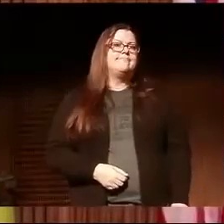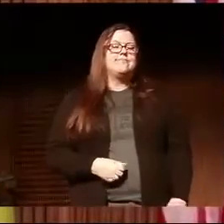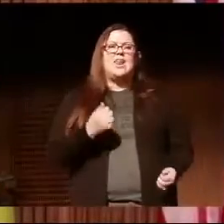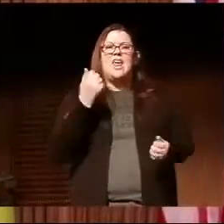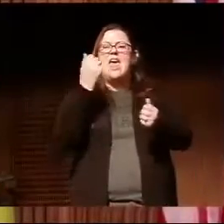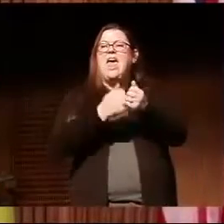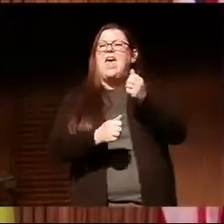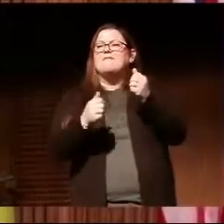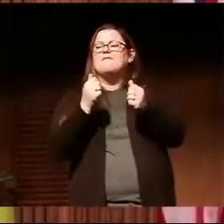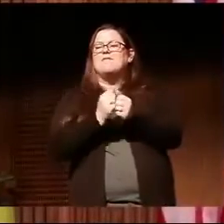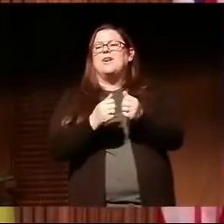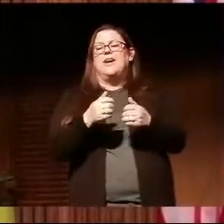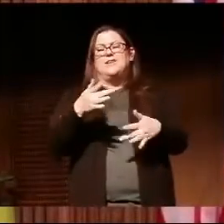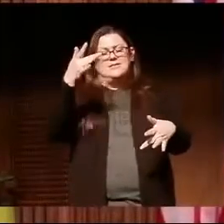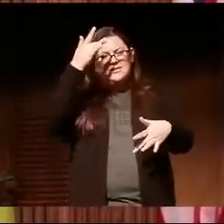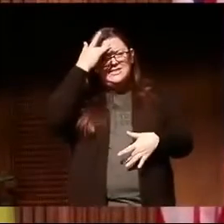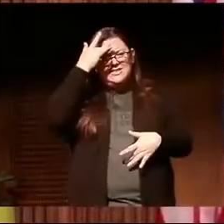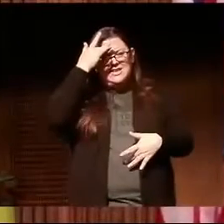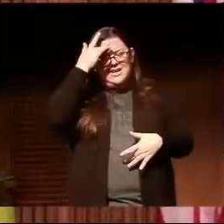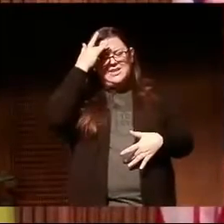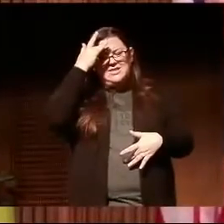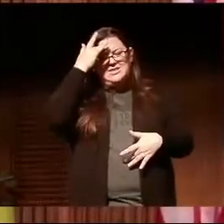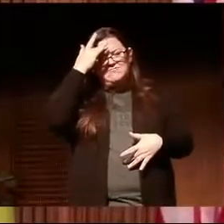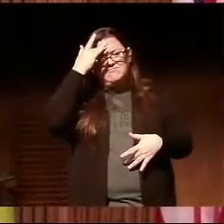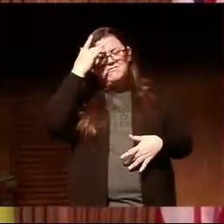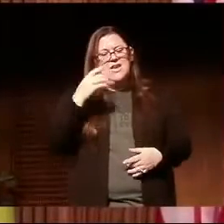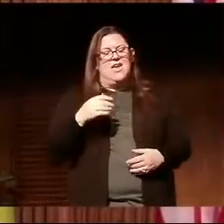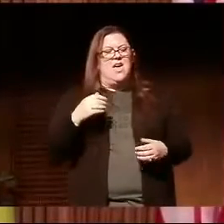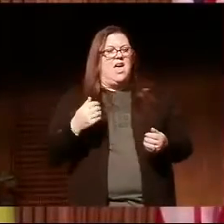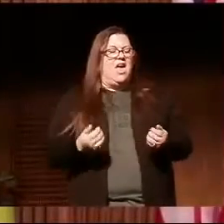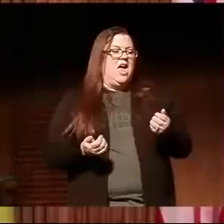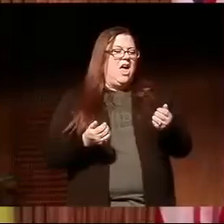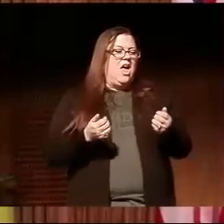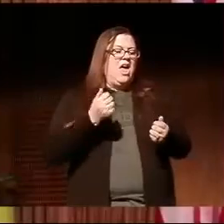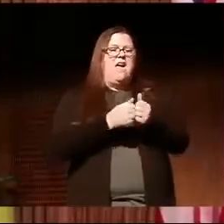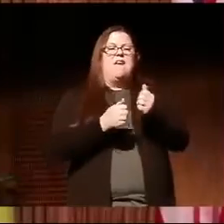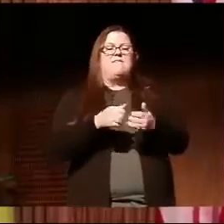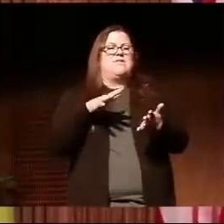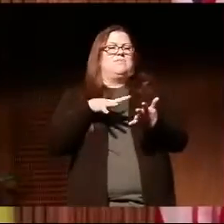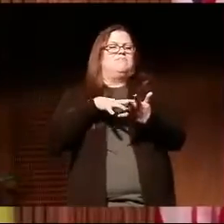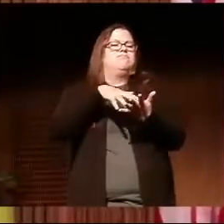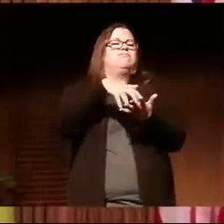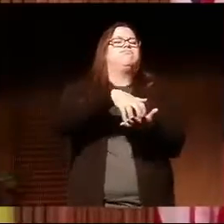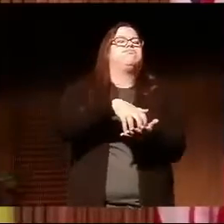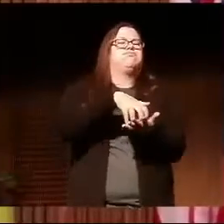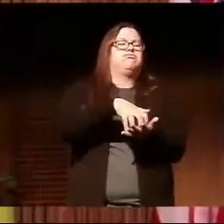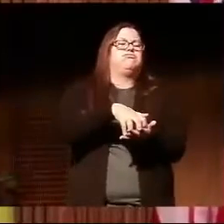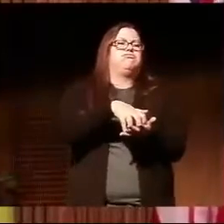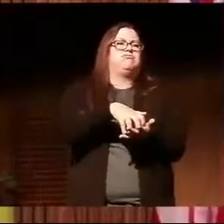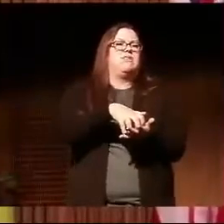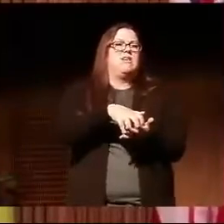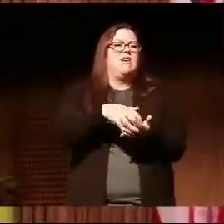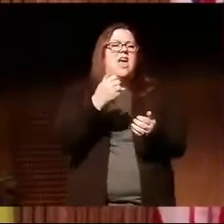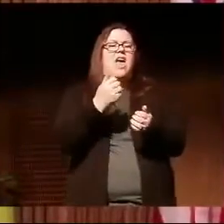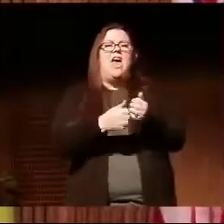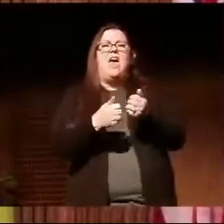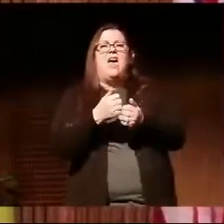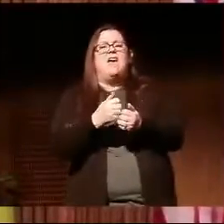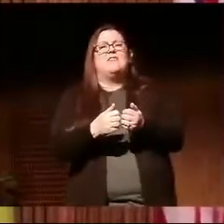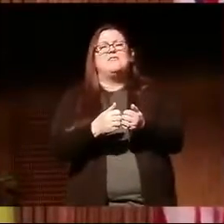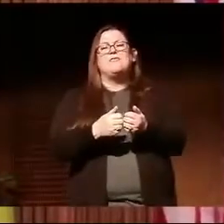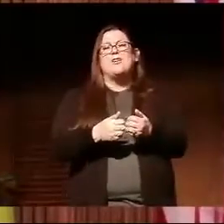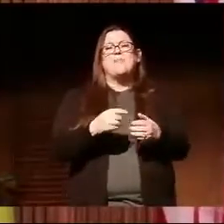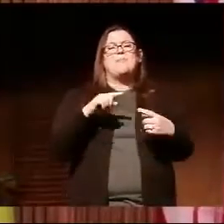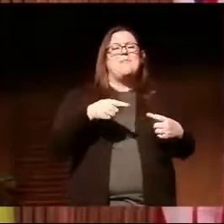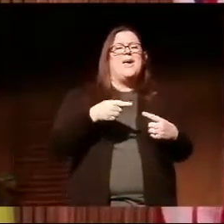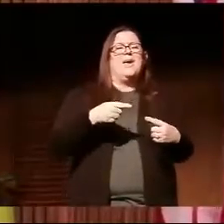Every debilitating disease, every withering weakness, every unbearable